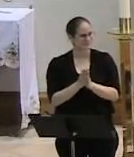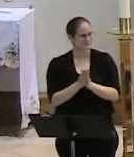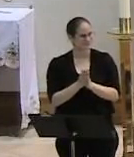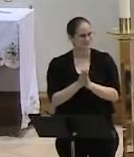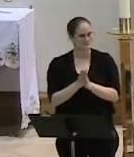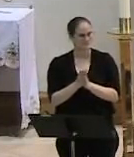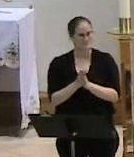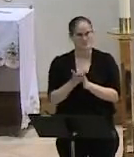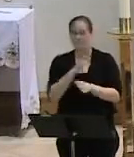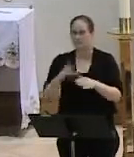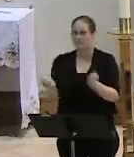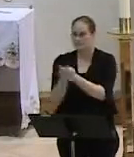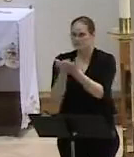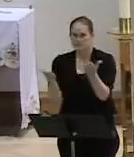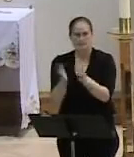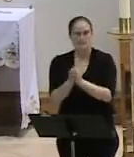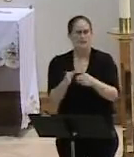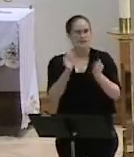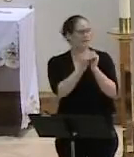The Lord be with you.